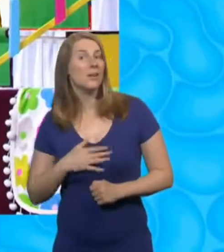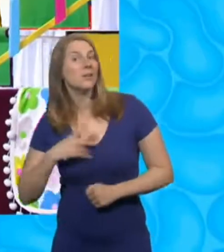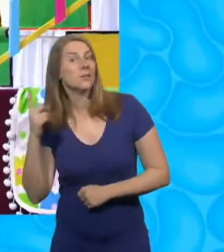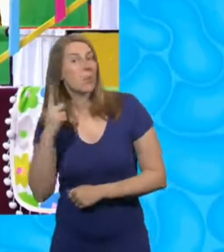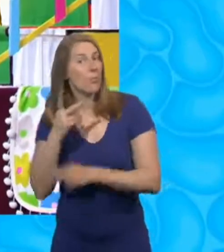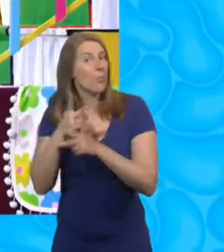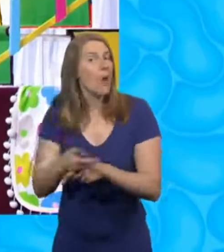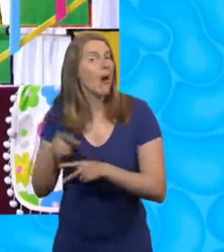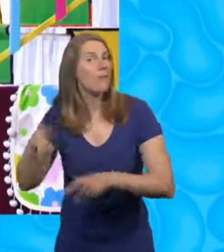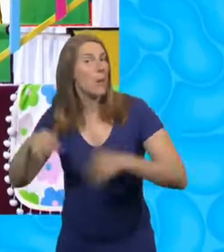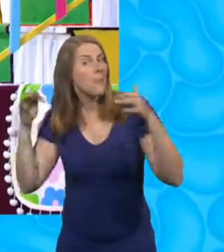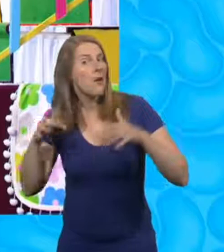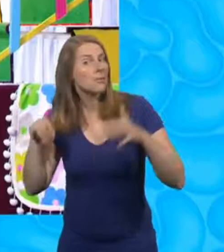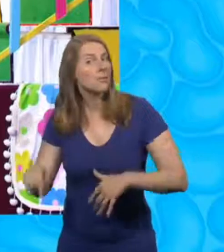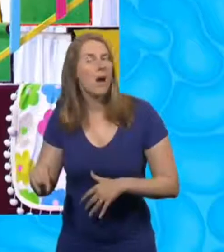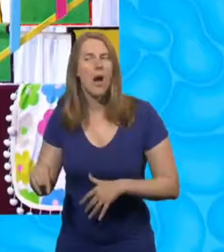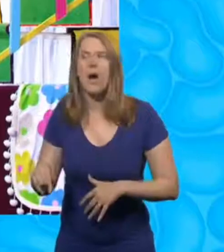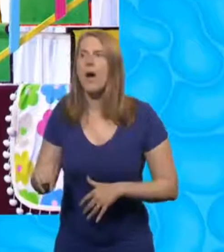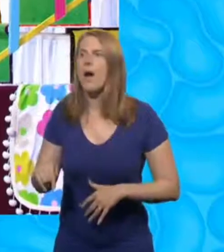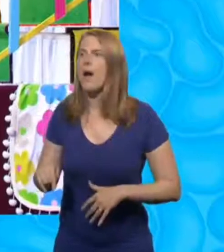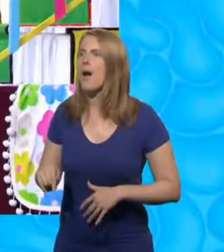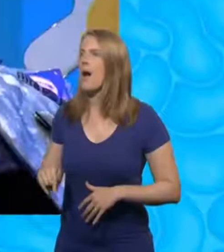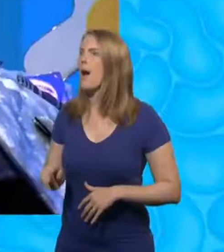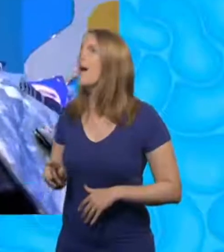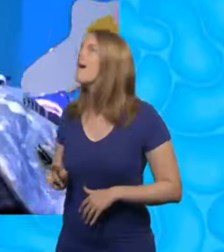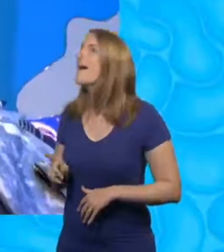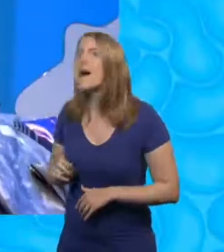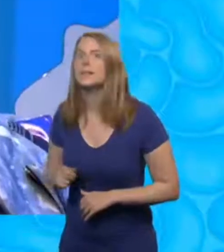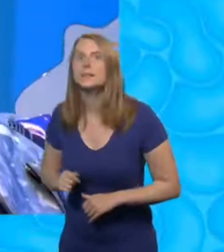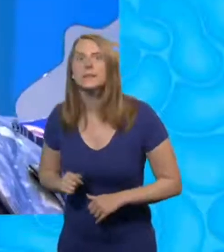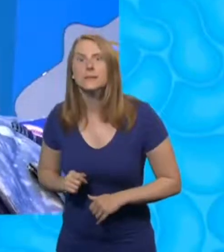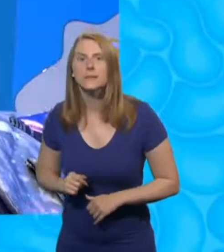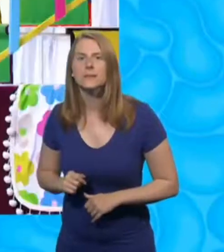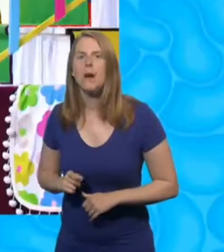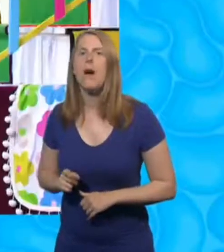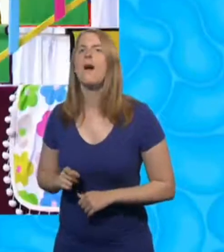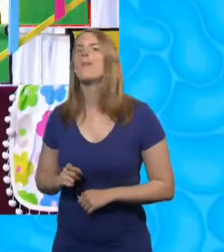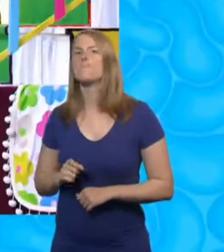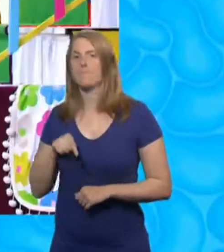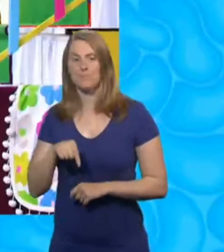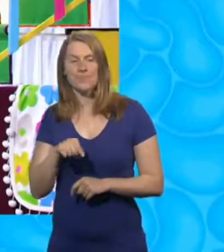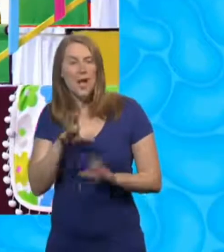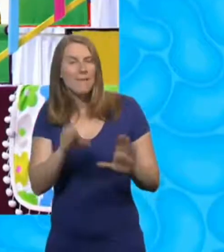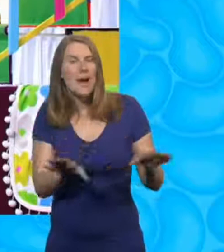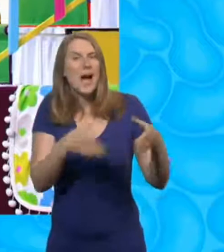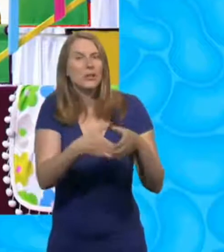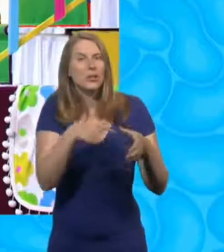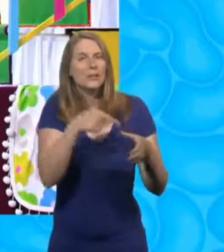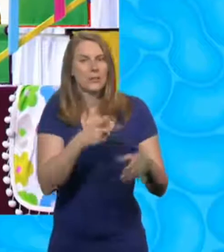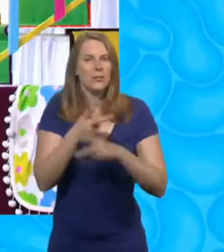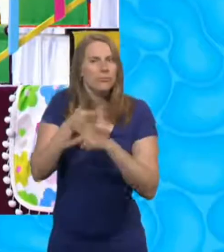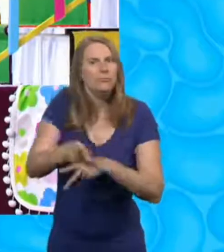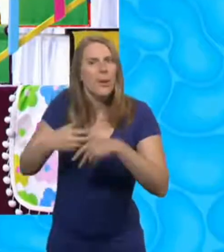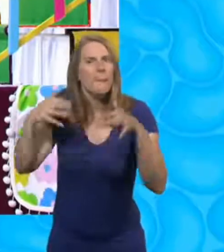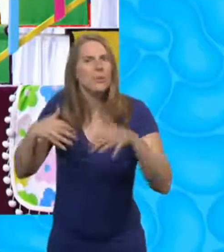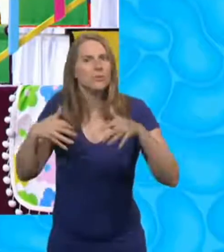you need someone to look after your little monster? Yes. Well, it says here, call the Monster